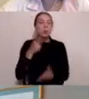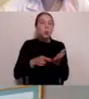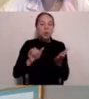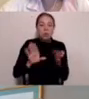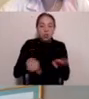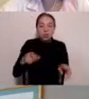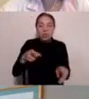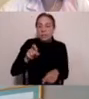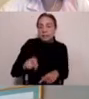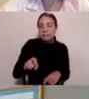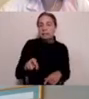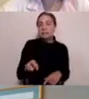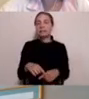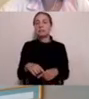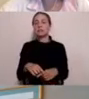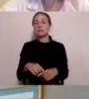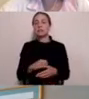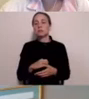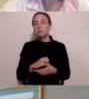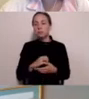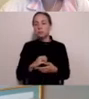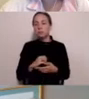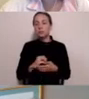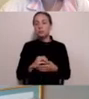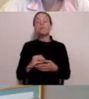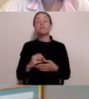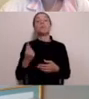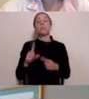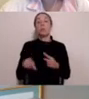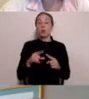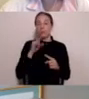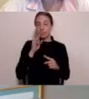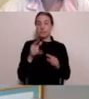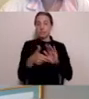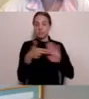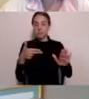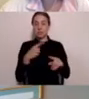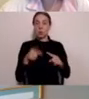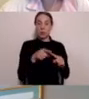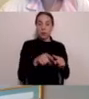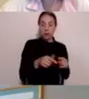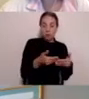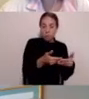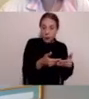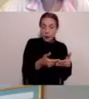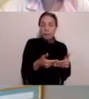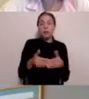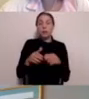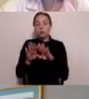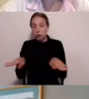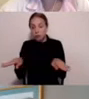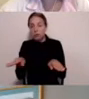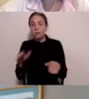diagnosed in infancy, in childhood, and also in adulthood. And we have newly diagnosed